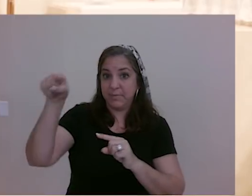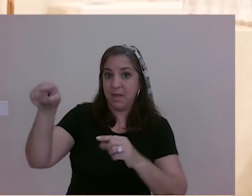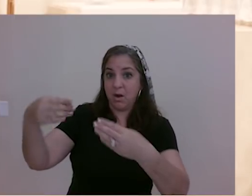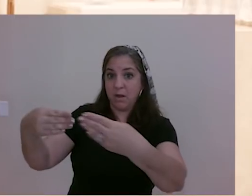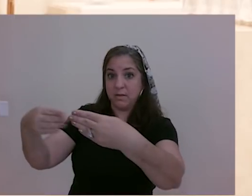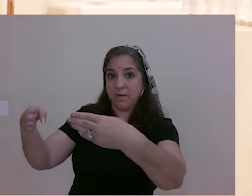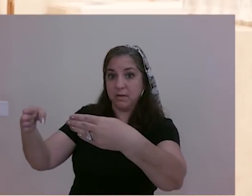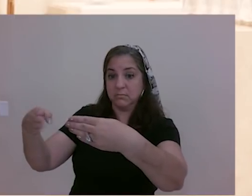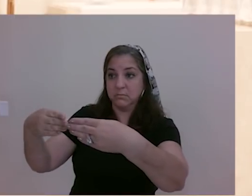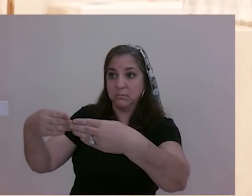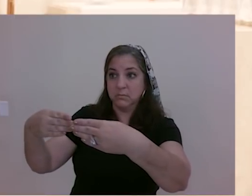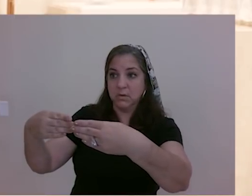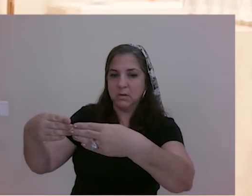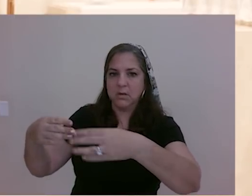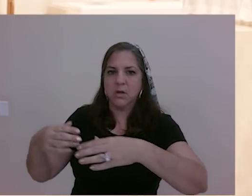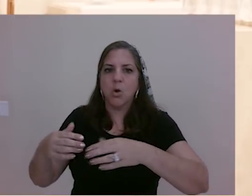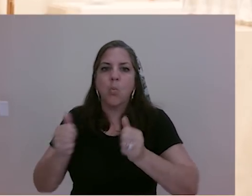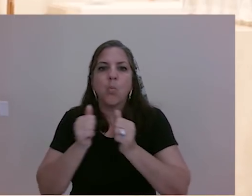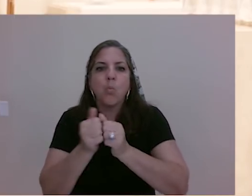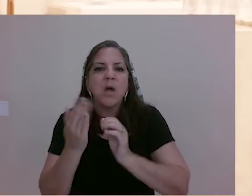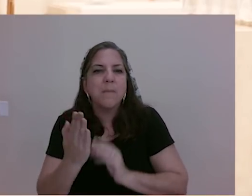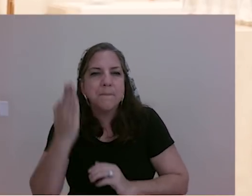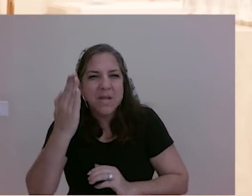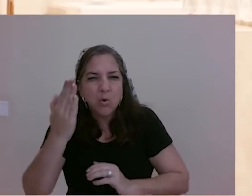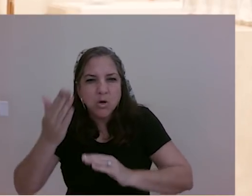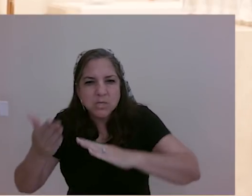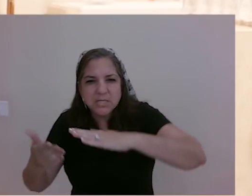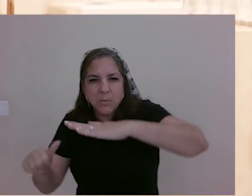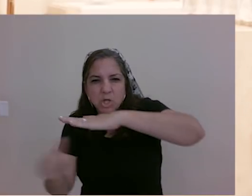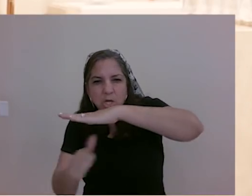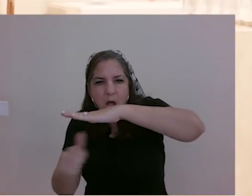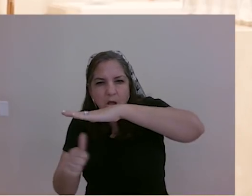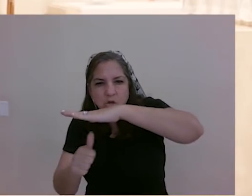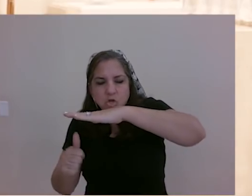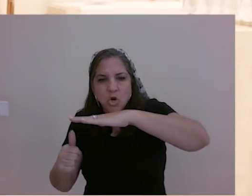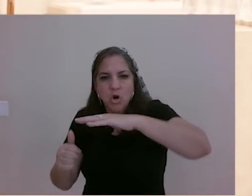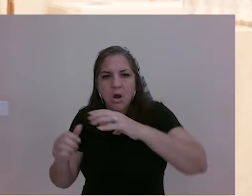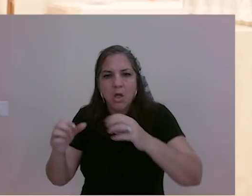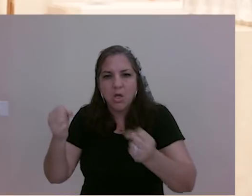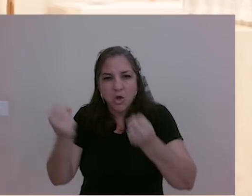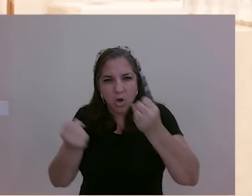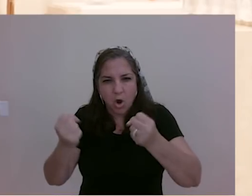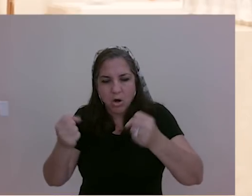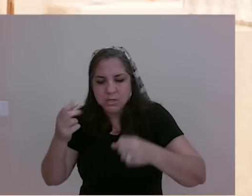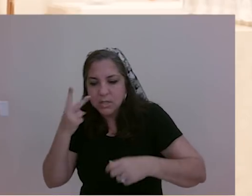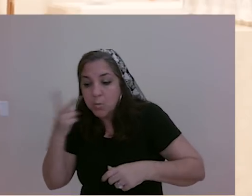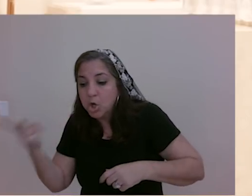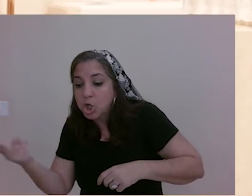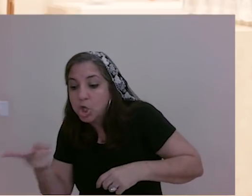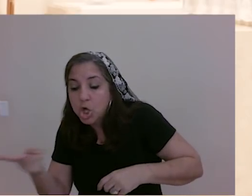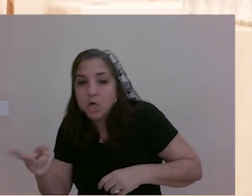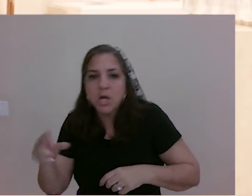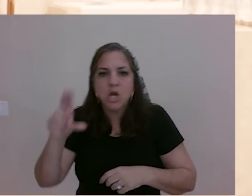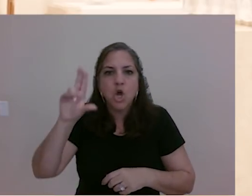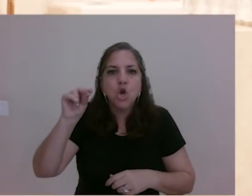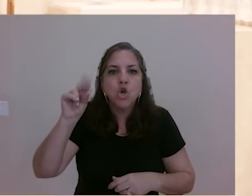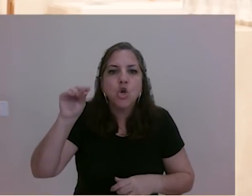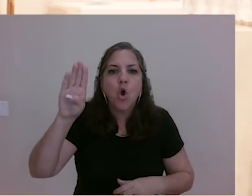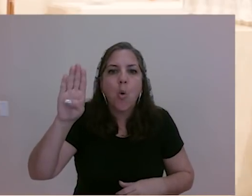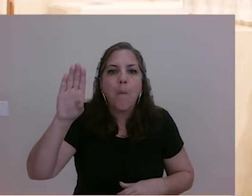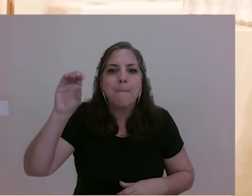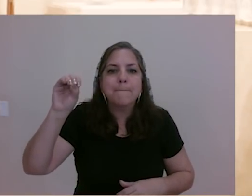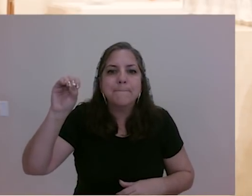and there at the gate, they'd be with mirrors looking under the cars, making sure there weren't bombs underneath the cars coming into the compound. They would make sure